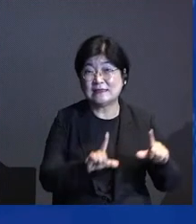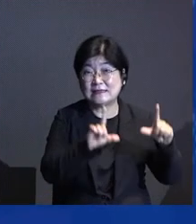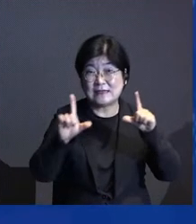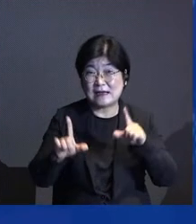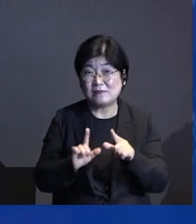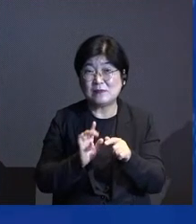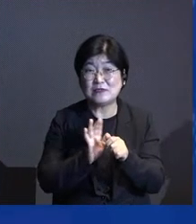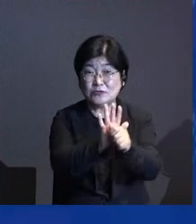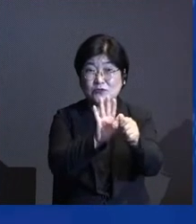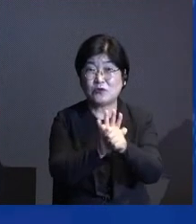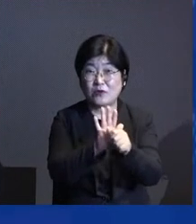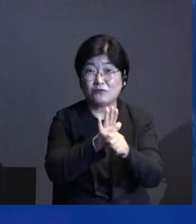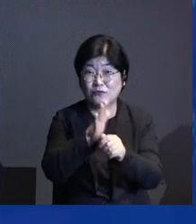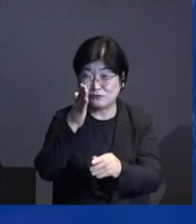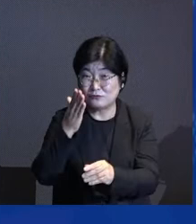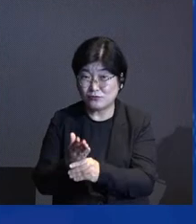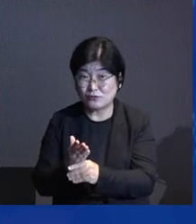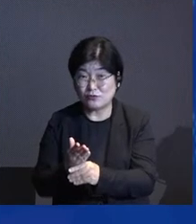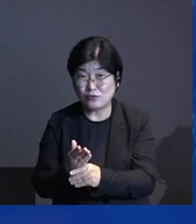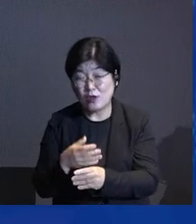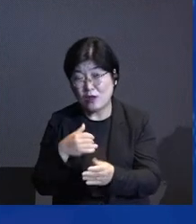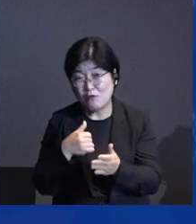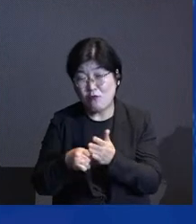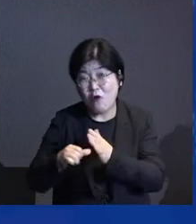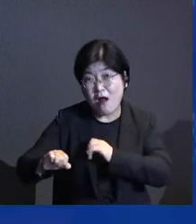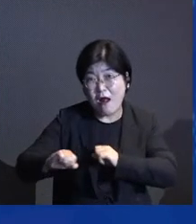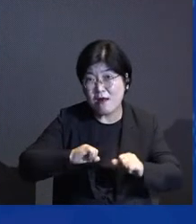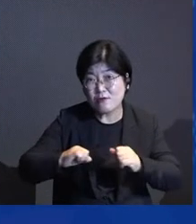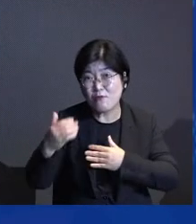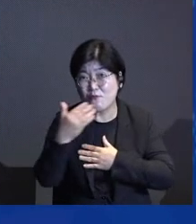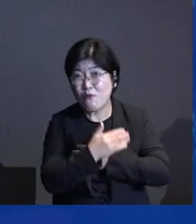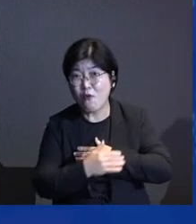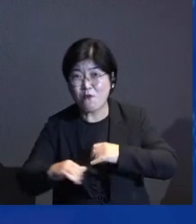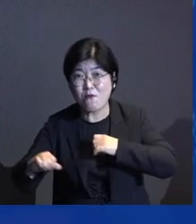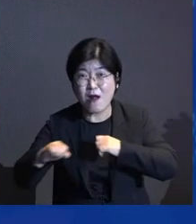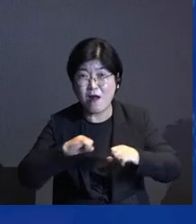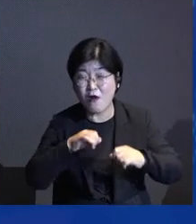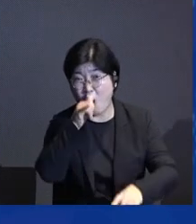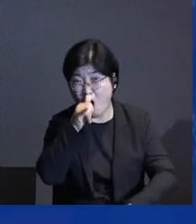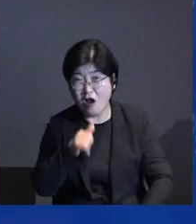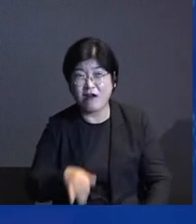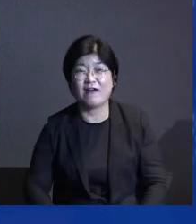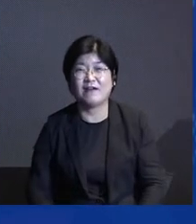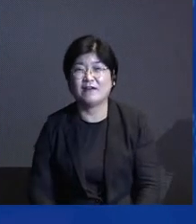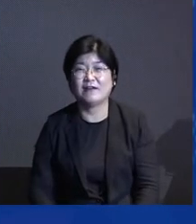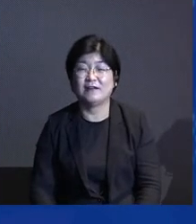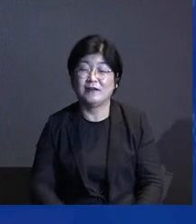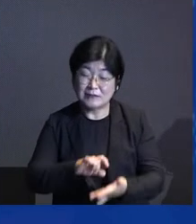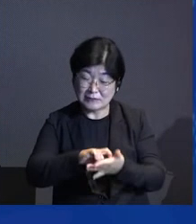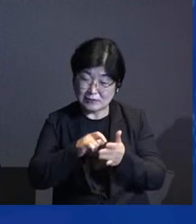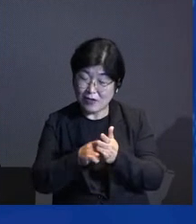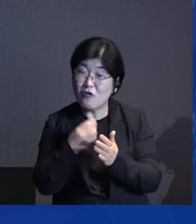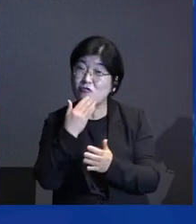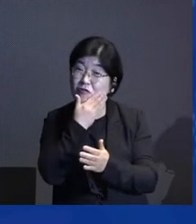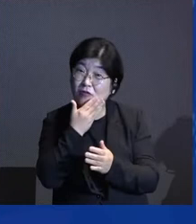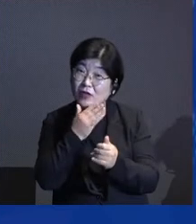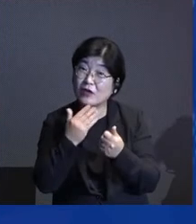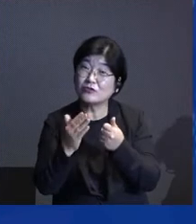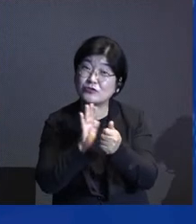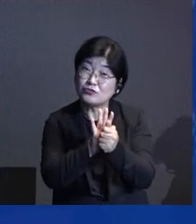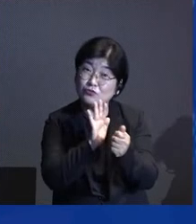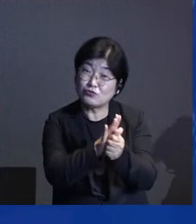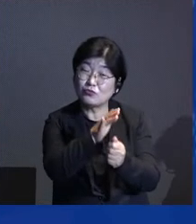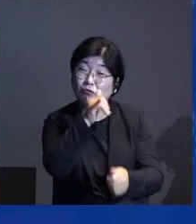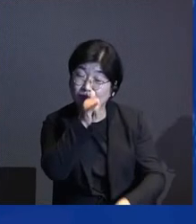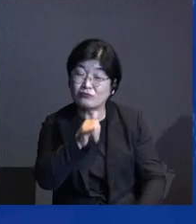practicing physical exercise daily, or taking proper nutrition, and removing